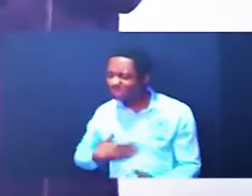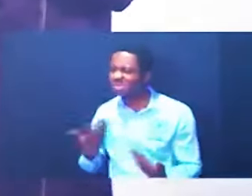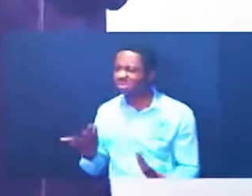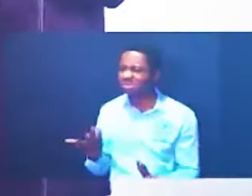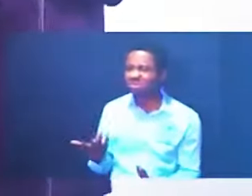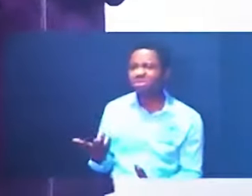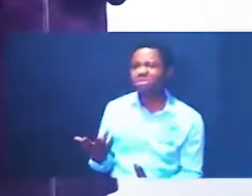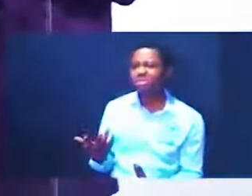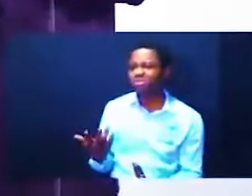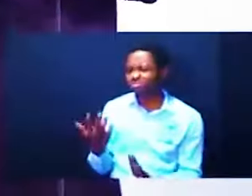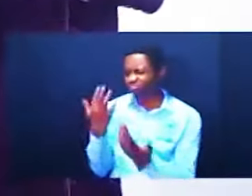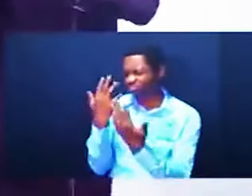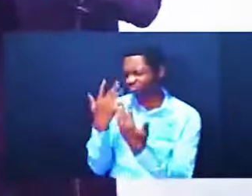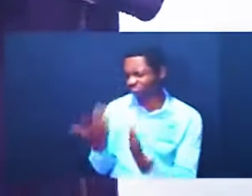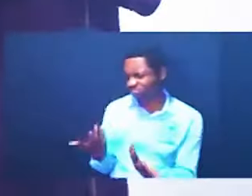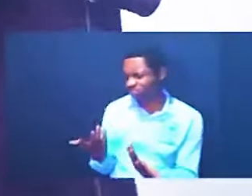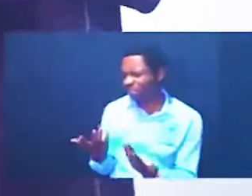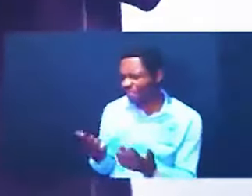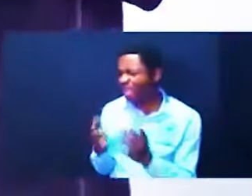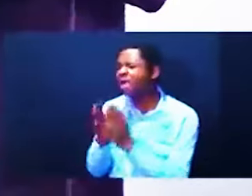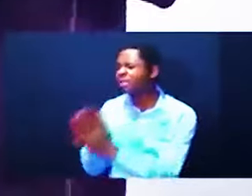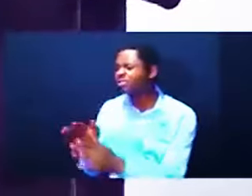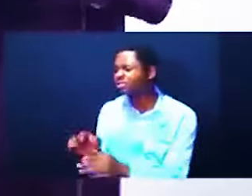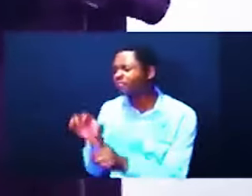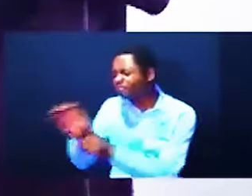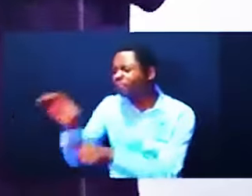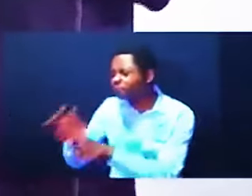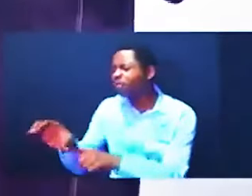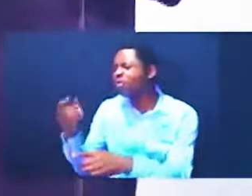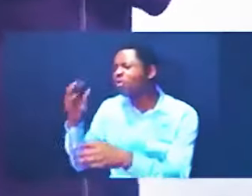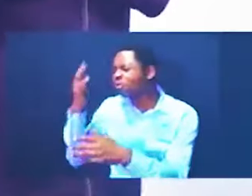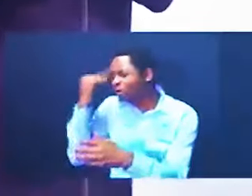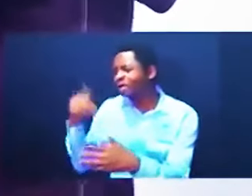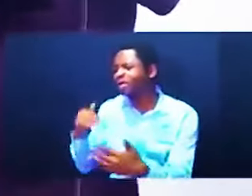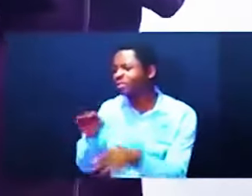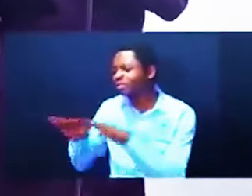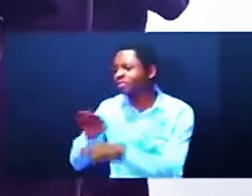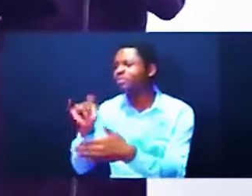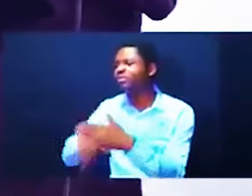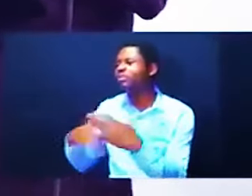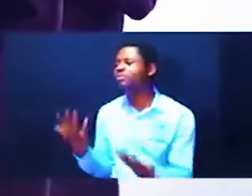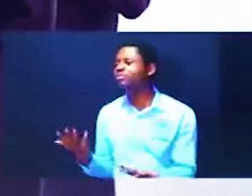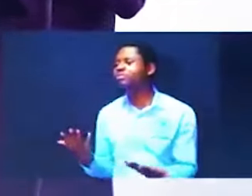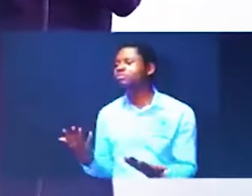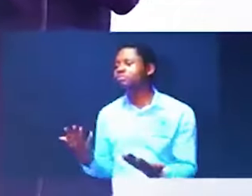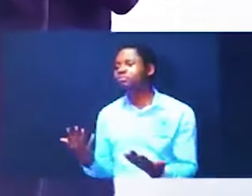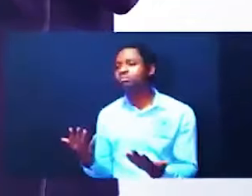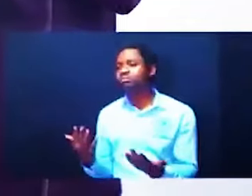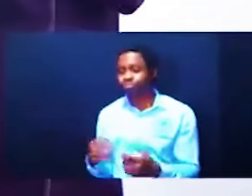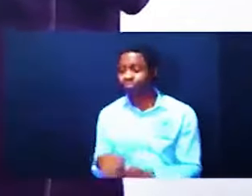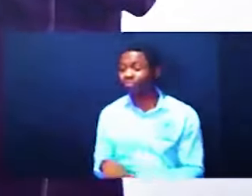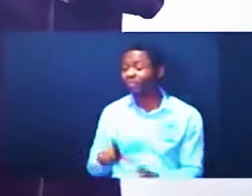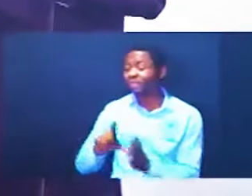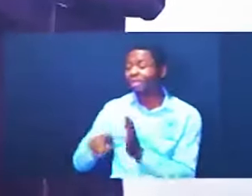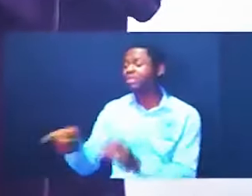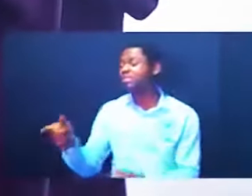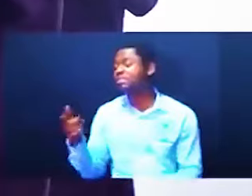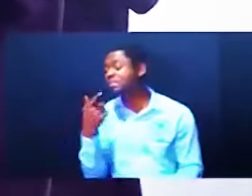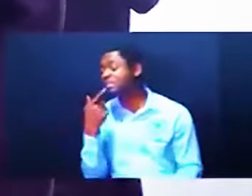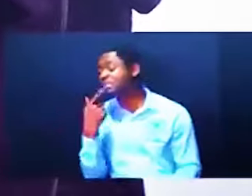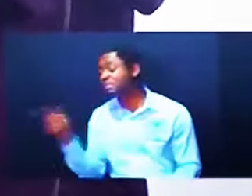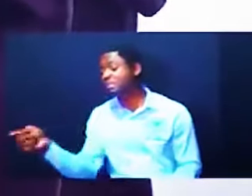she was looking sullen. Now so me cut her swear beside send a bear me who didn't see her, the ebbia no ayesa. Then she told me a